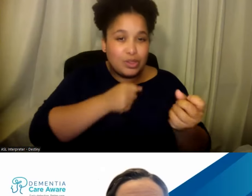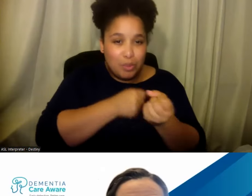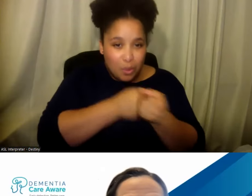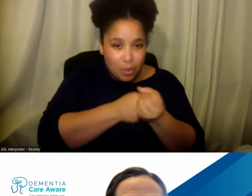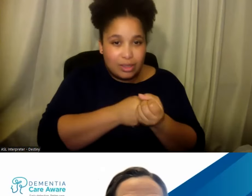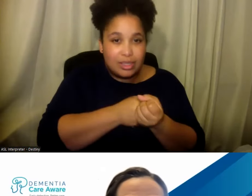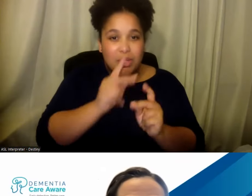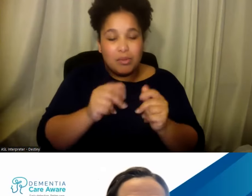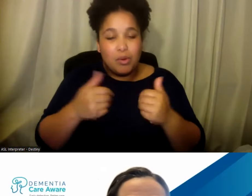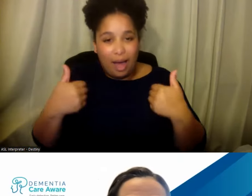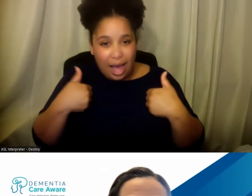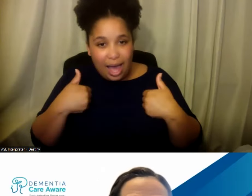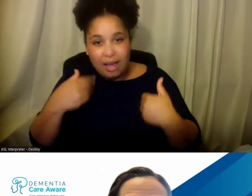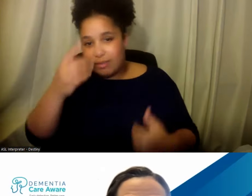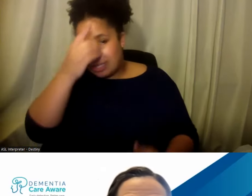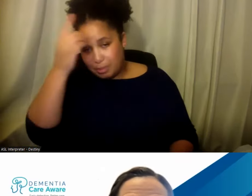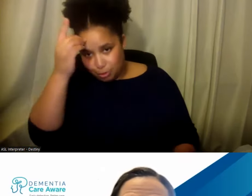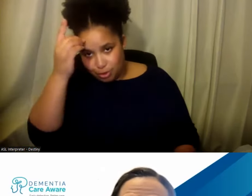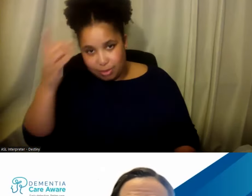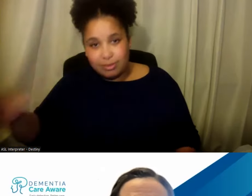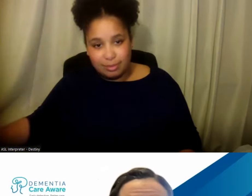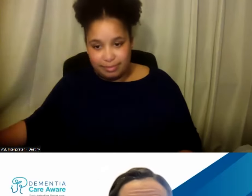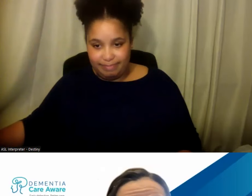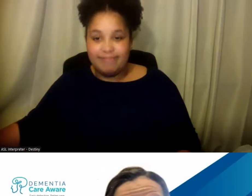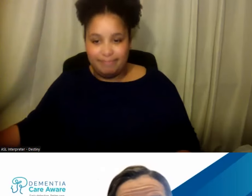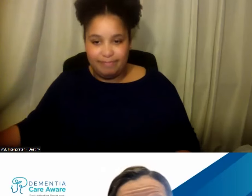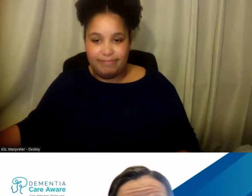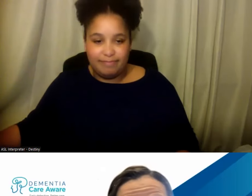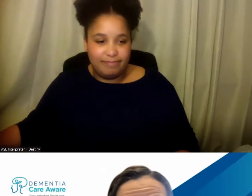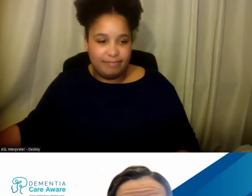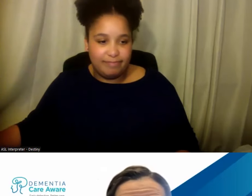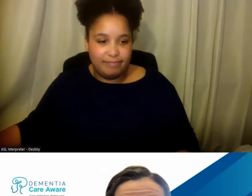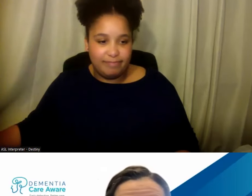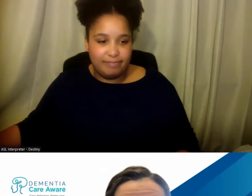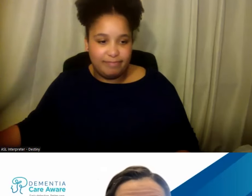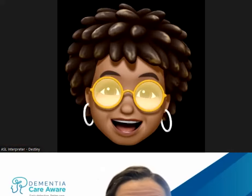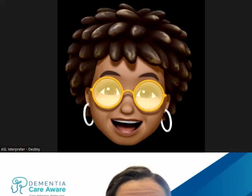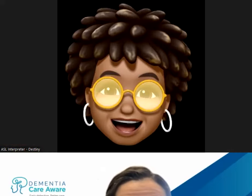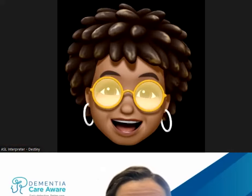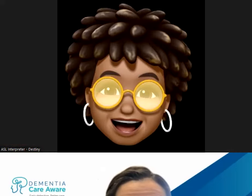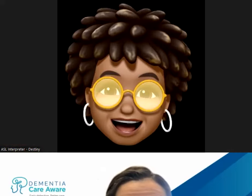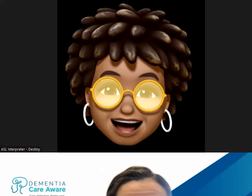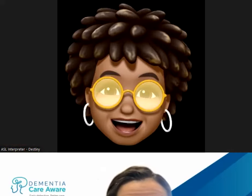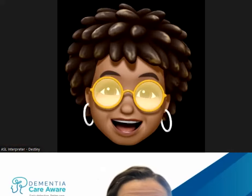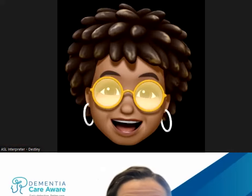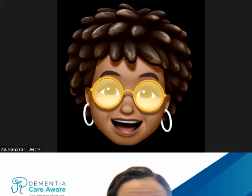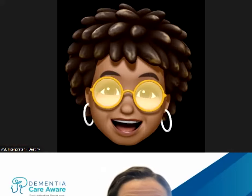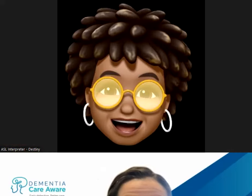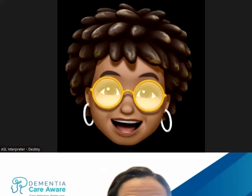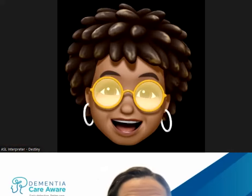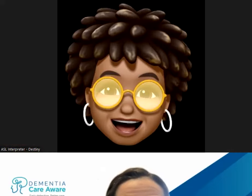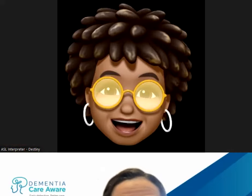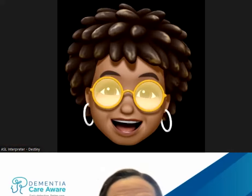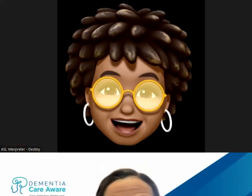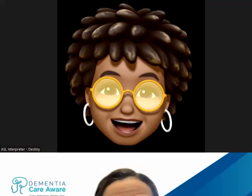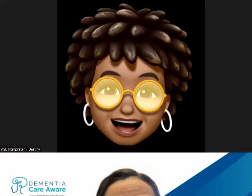supporting people with dementia. And it's the right emphasis if you want to really improve quality of life and reduce, acute care